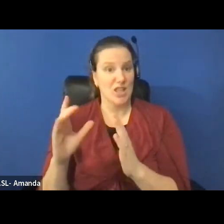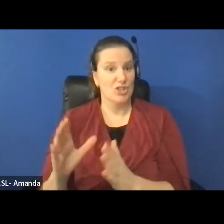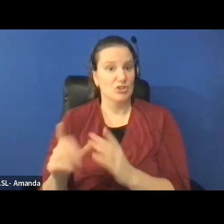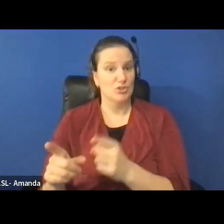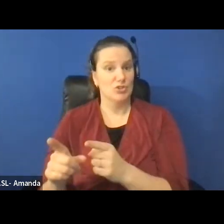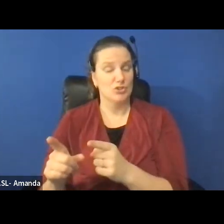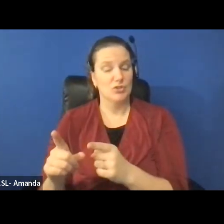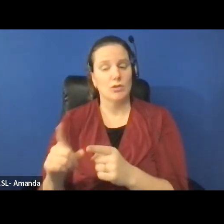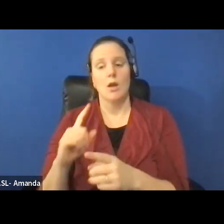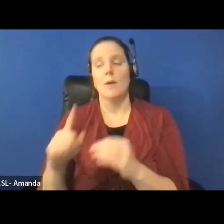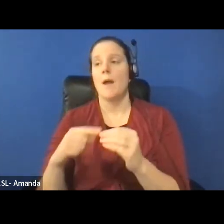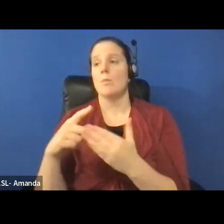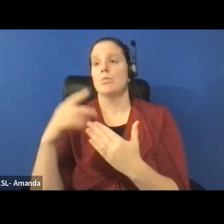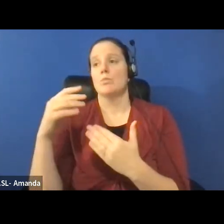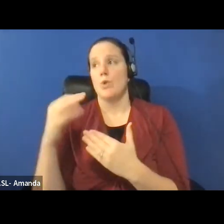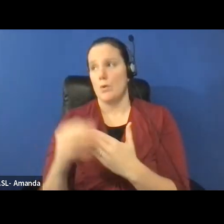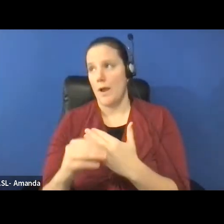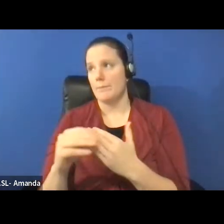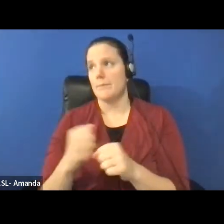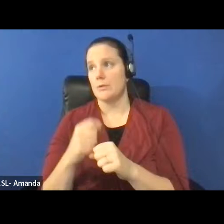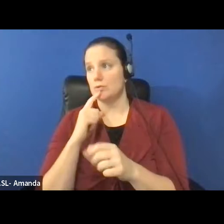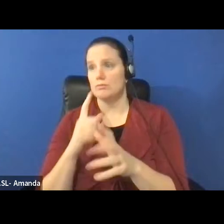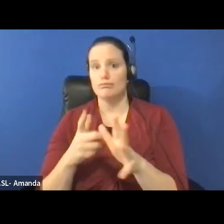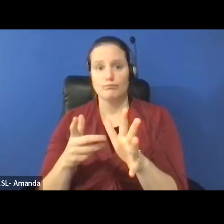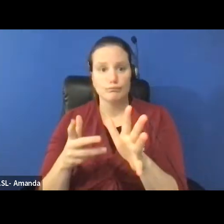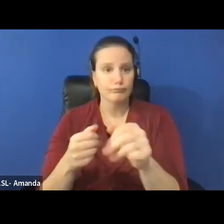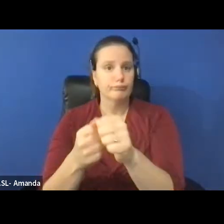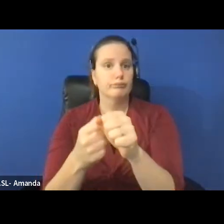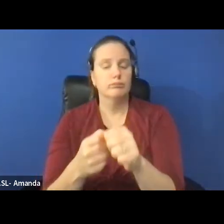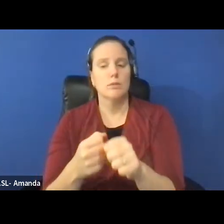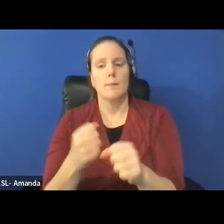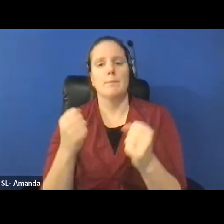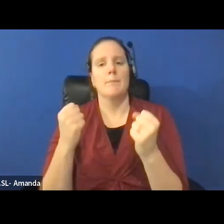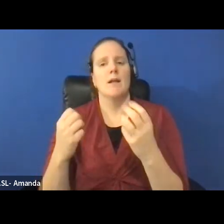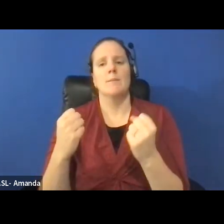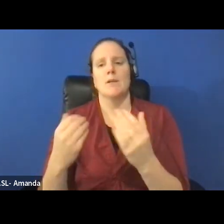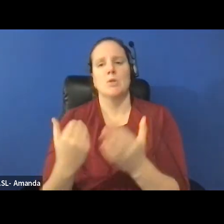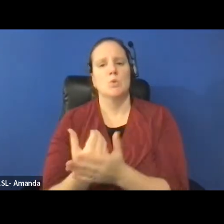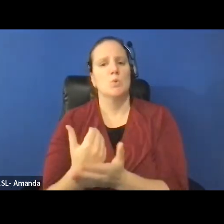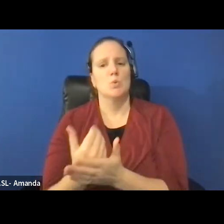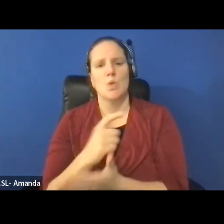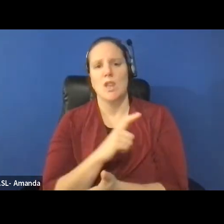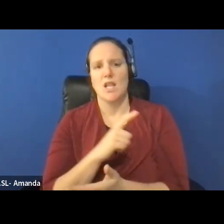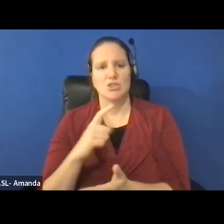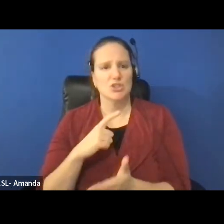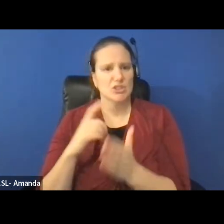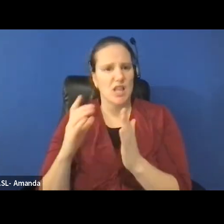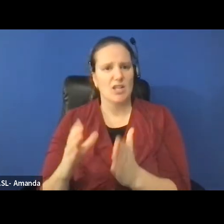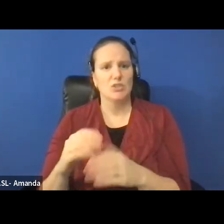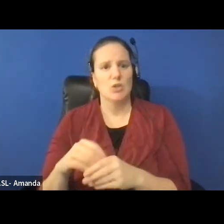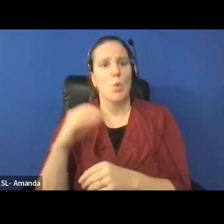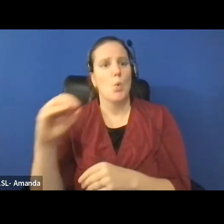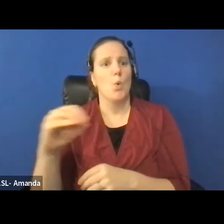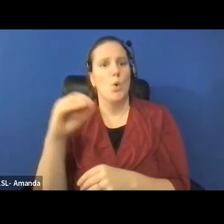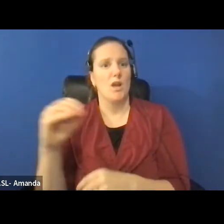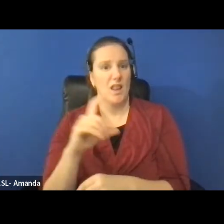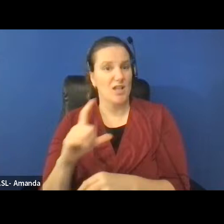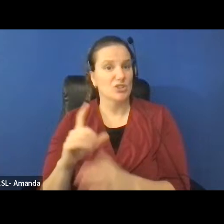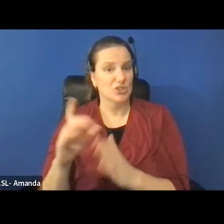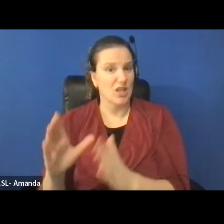the program and making sure they're up to speed. We're going to have a number of new legislators in the Oregon